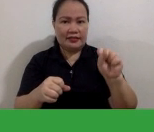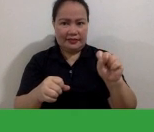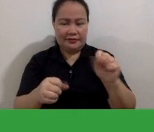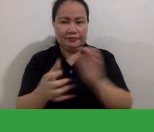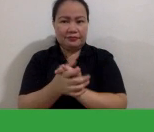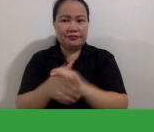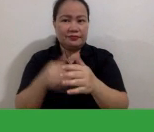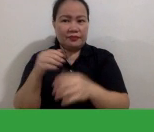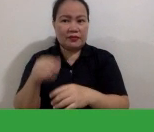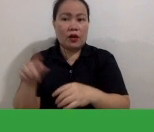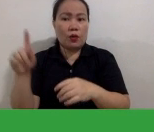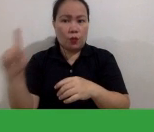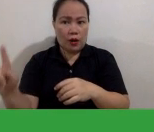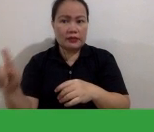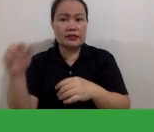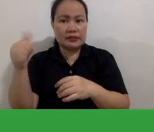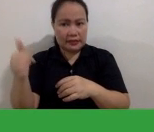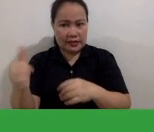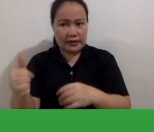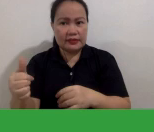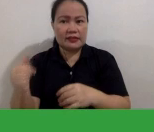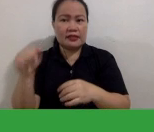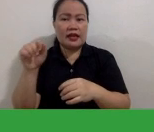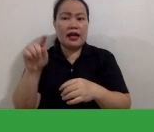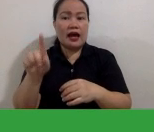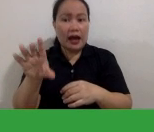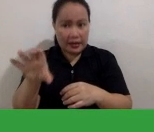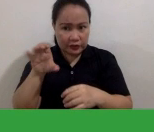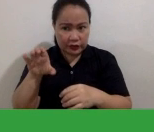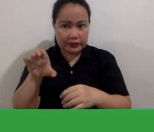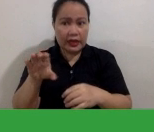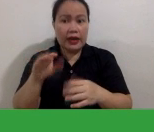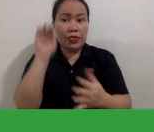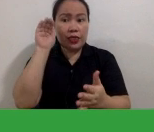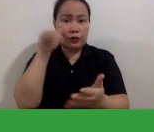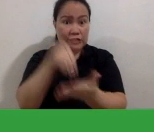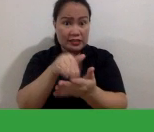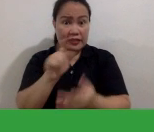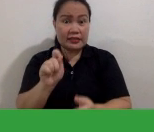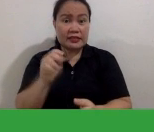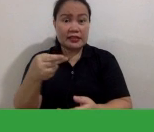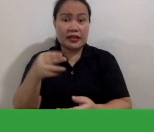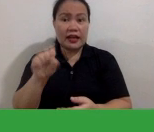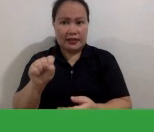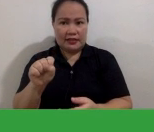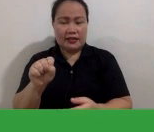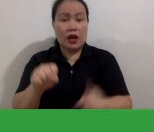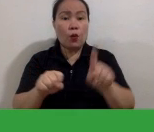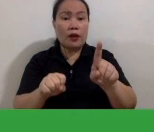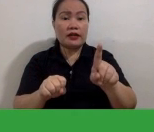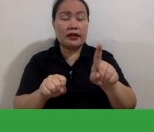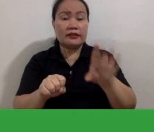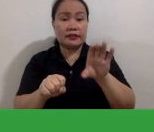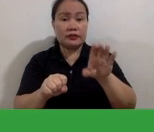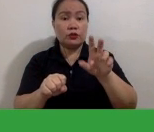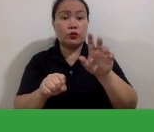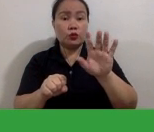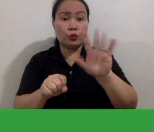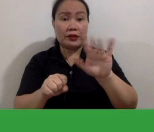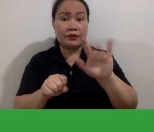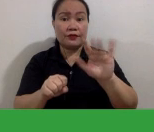Okay, next. This is ones, tens, hundreds, thousands. So, that is